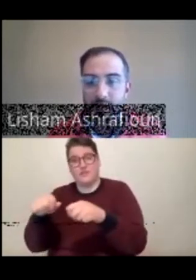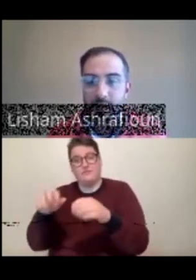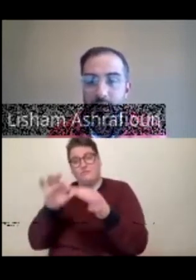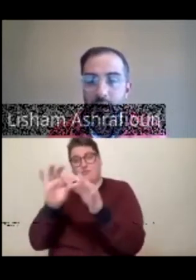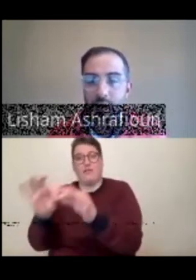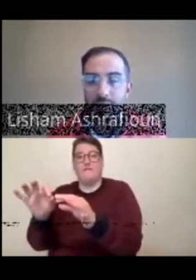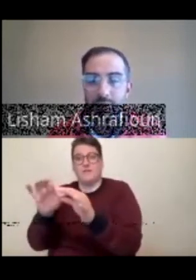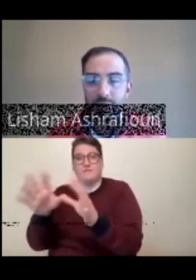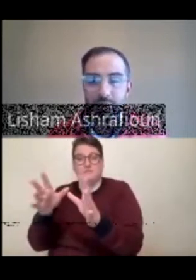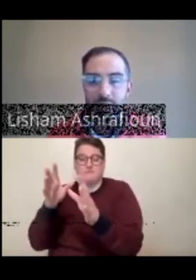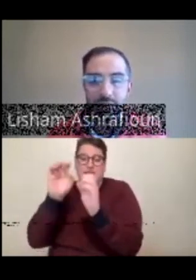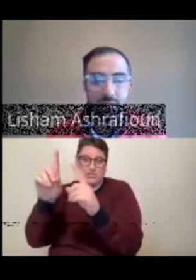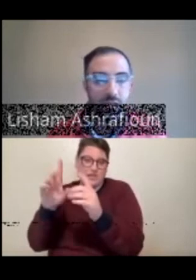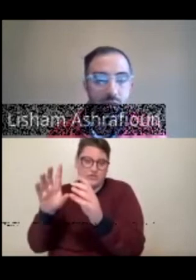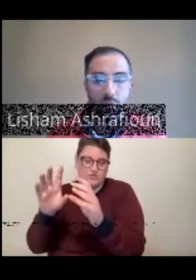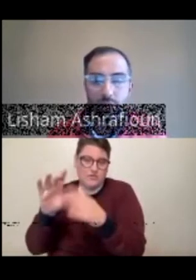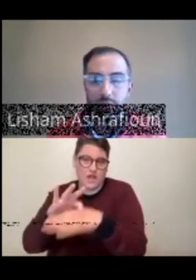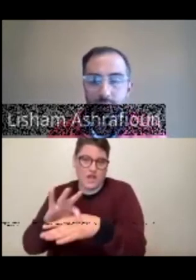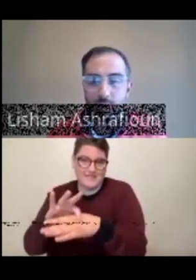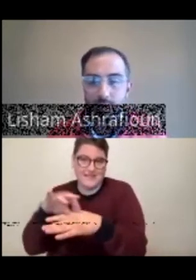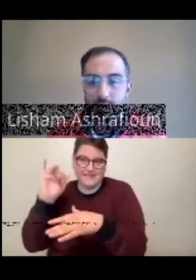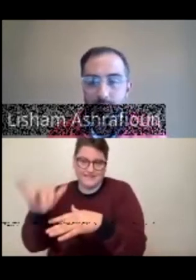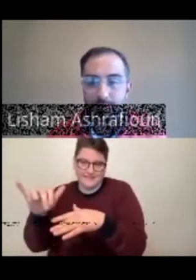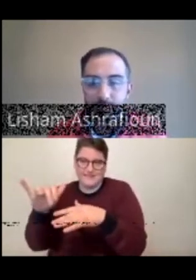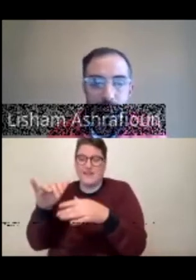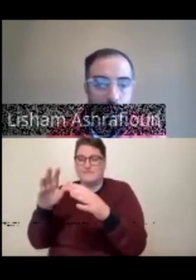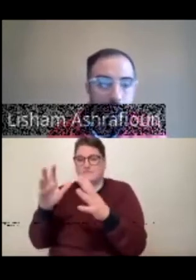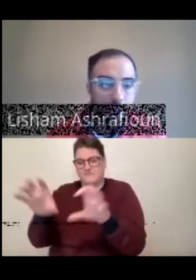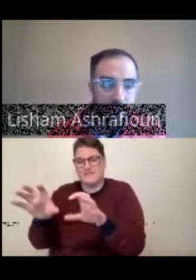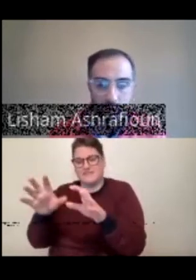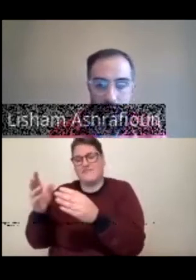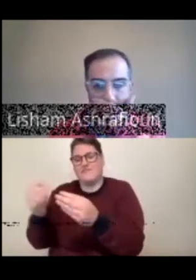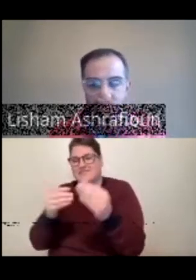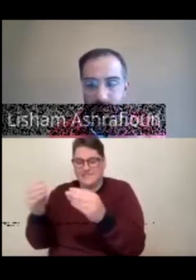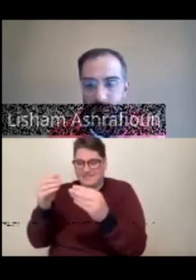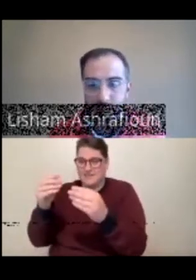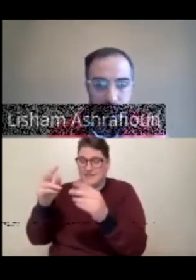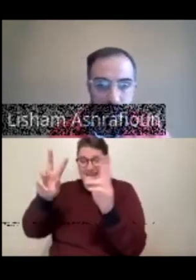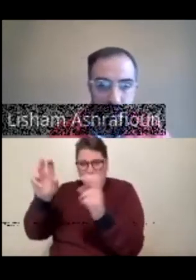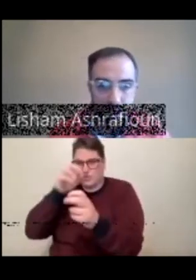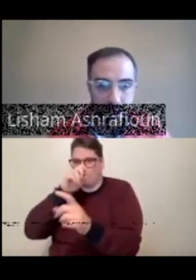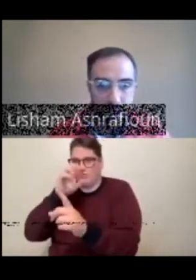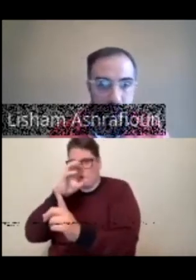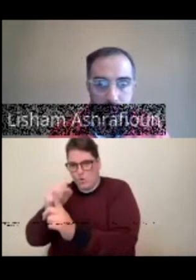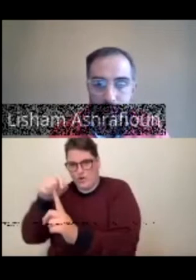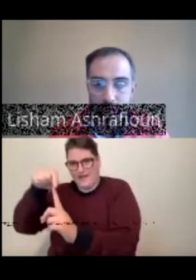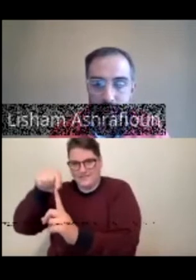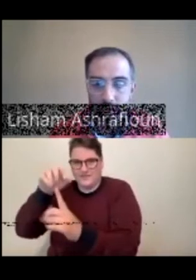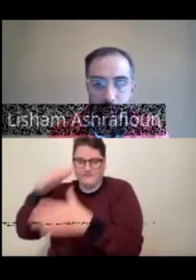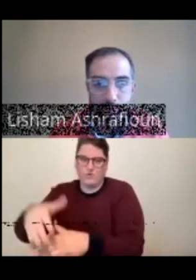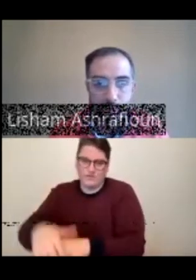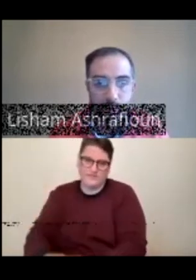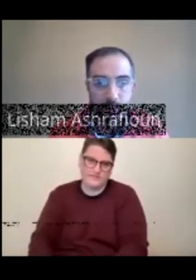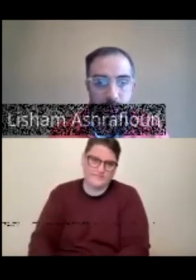content that facilitates an issue-oriented focus. And based on our exit interviews, we think this sort of bears